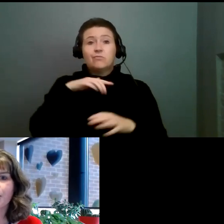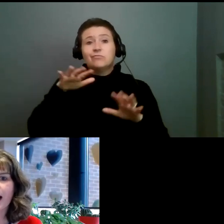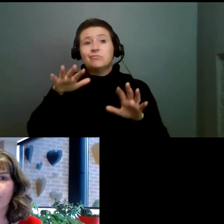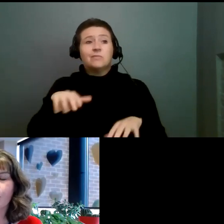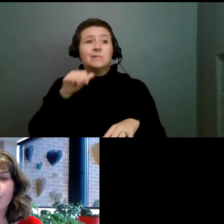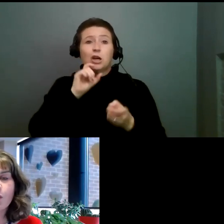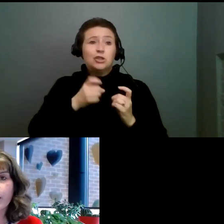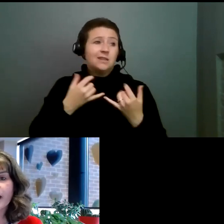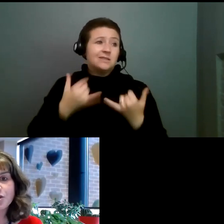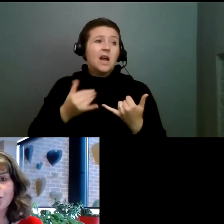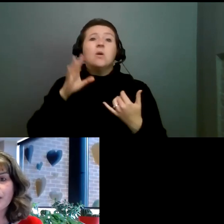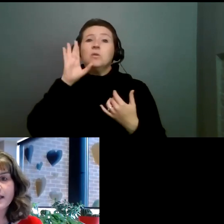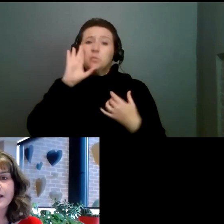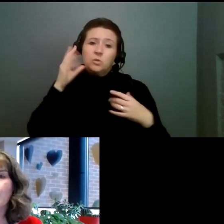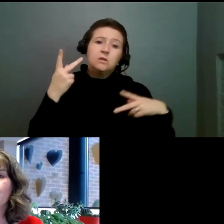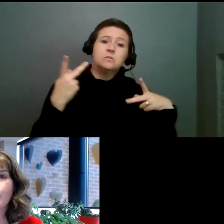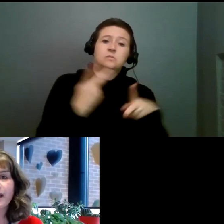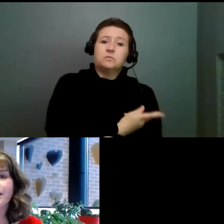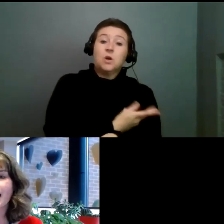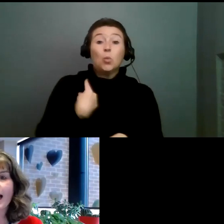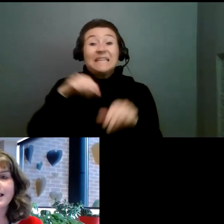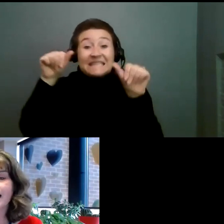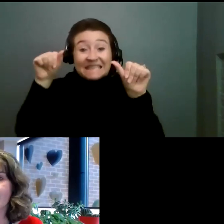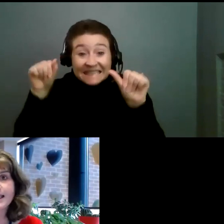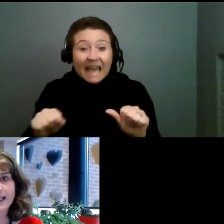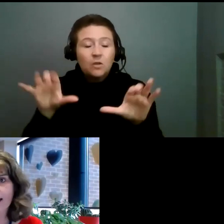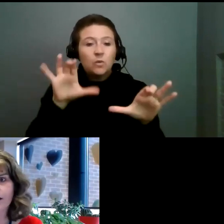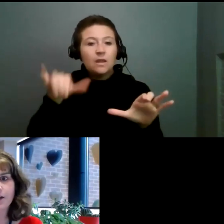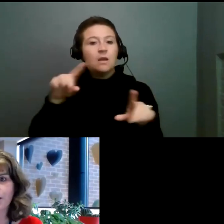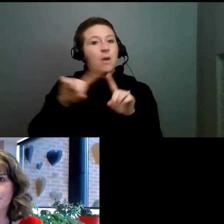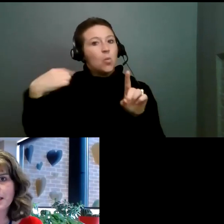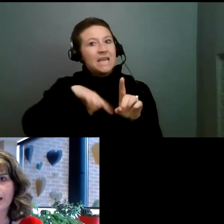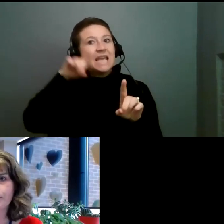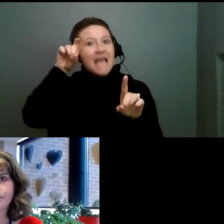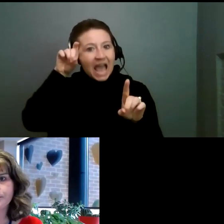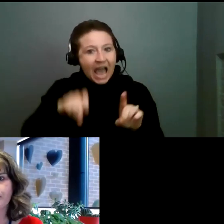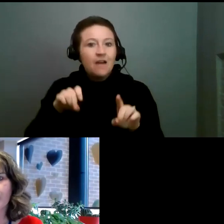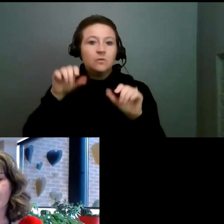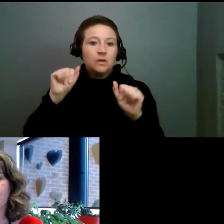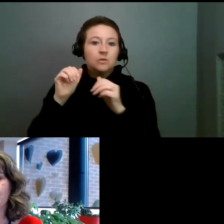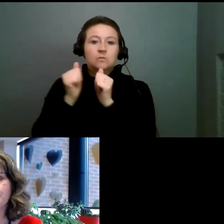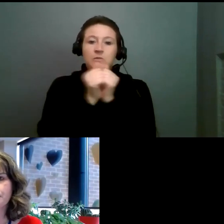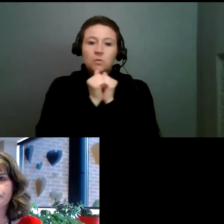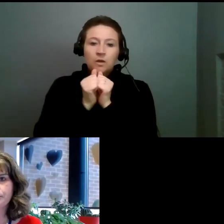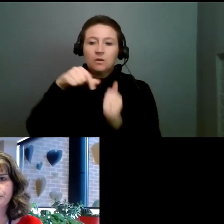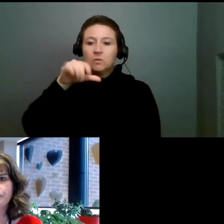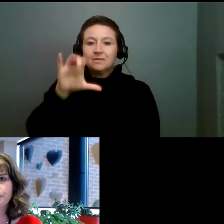behavior now. We can do this, but we have got to get it together, QC. Thank you.